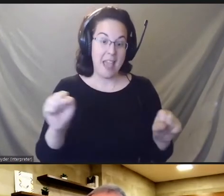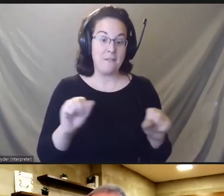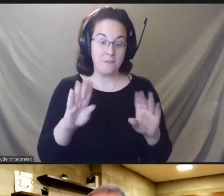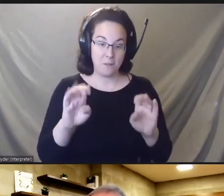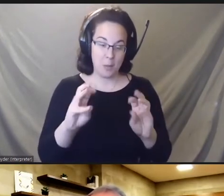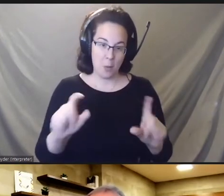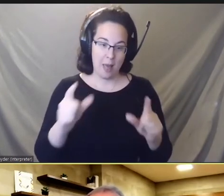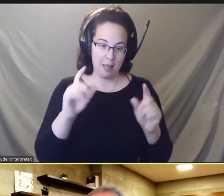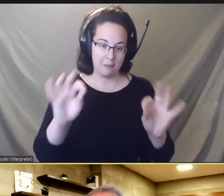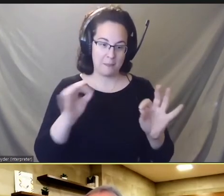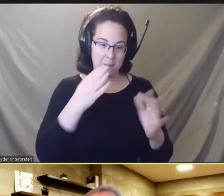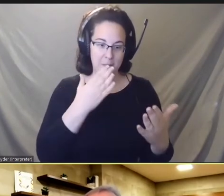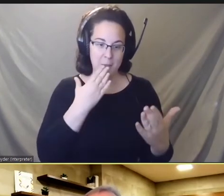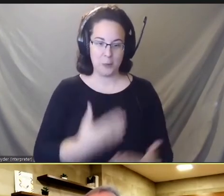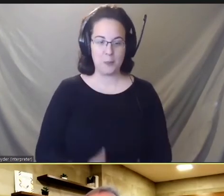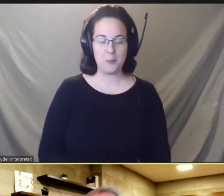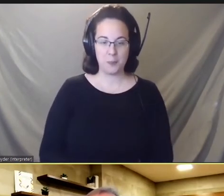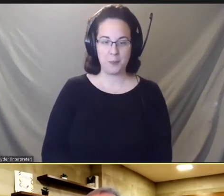ahead. Thank you.